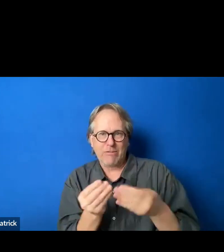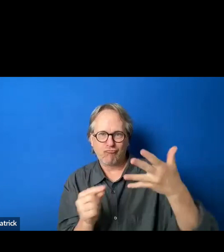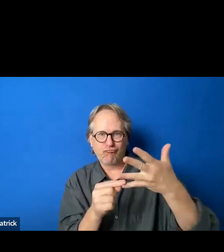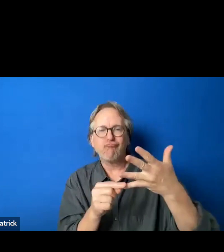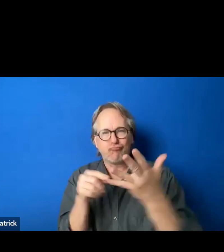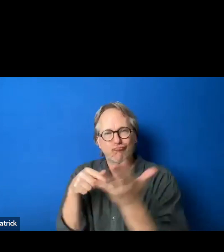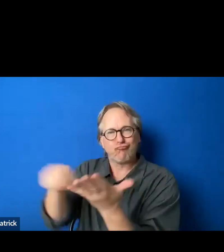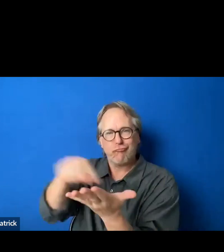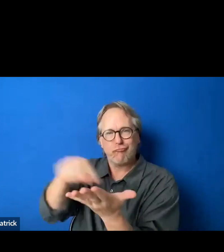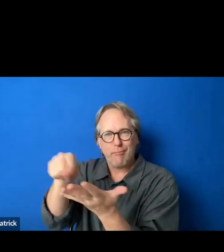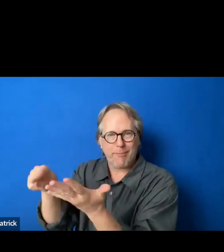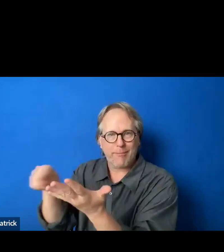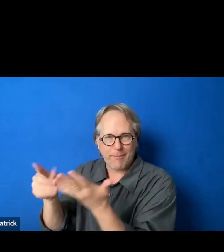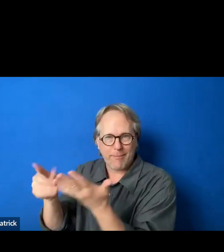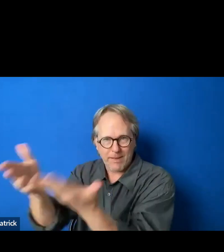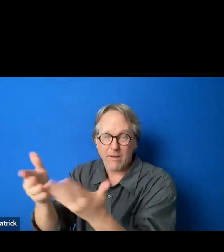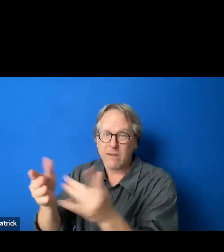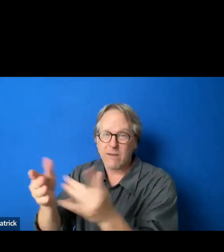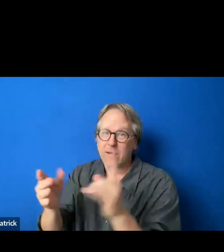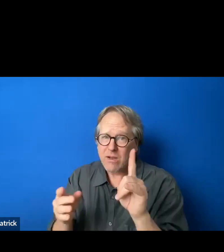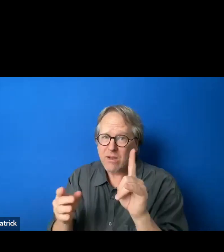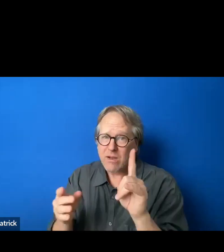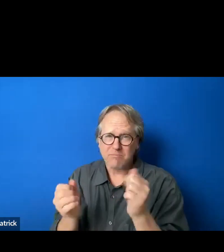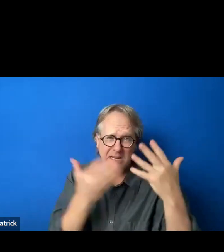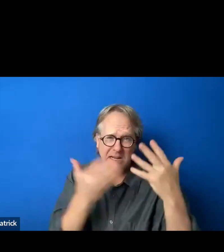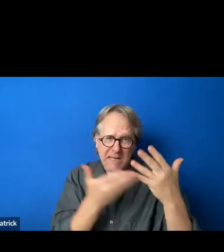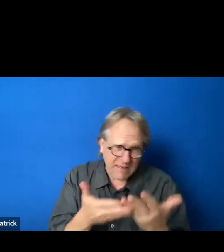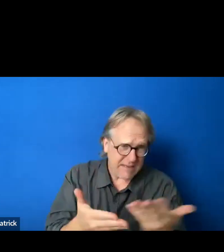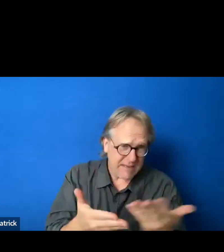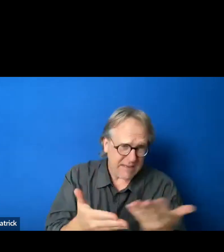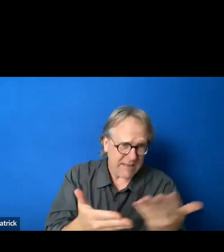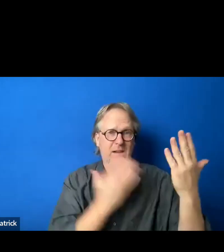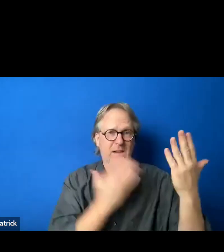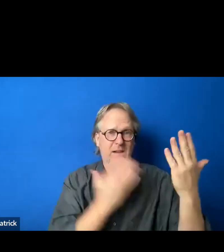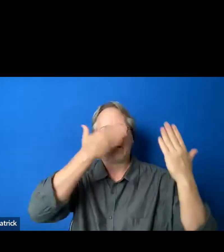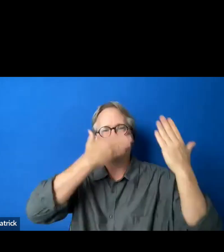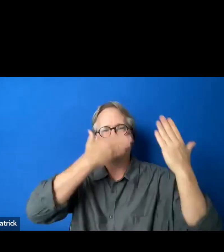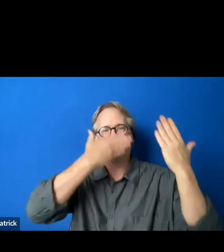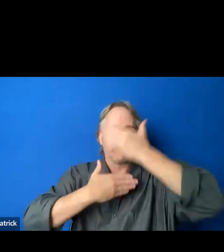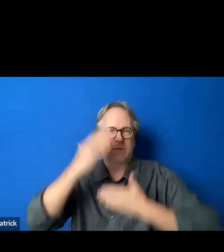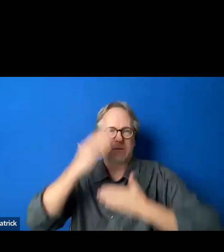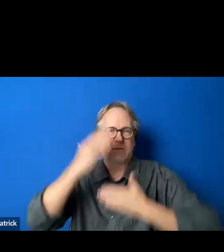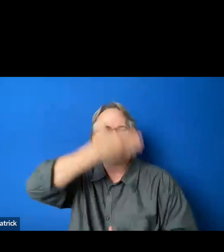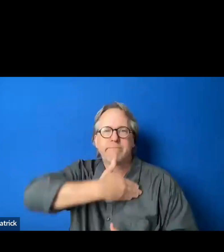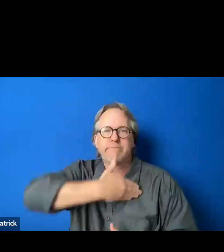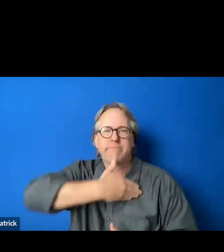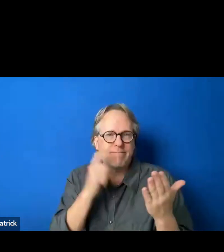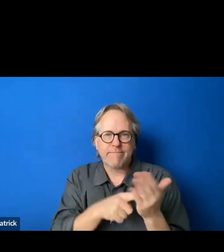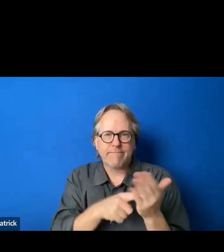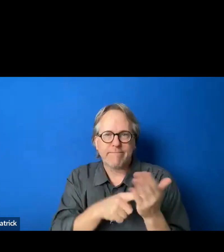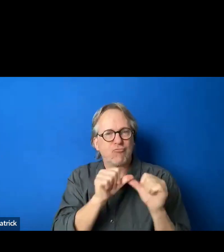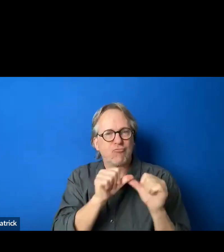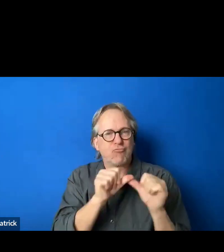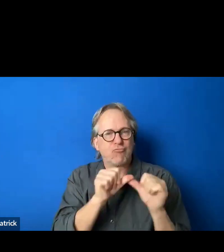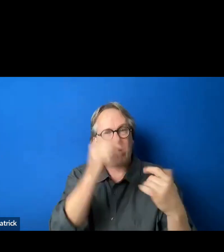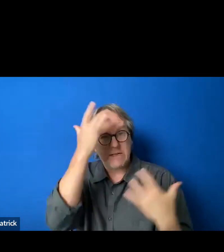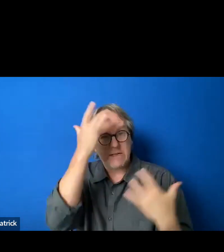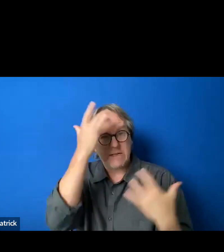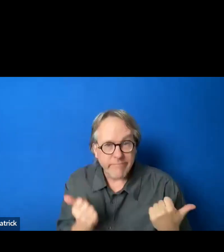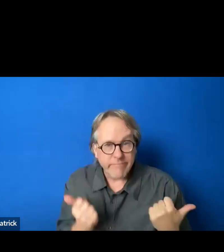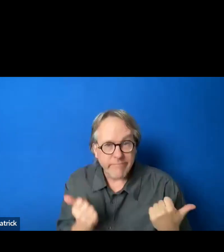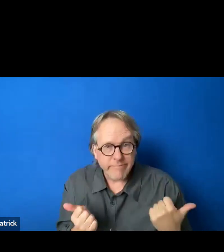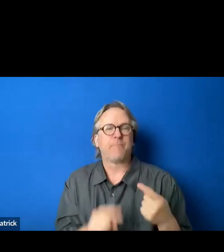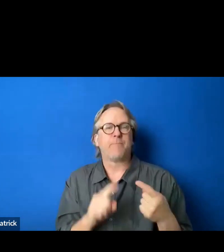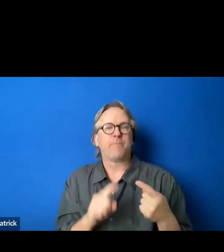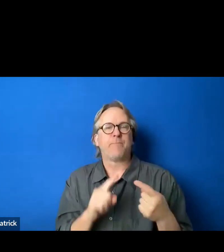But there's so many of us with chronic illnesses, so many of us who